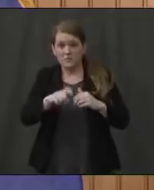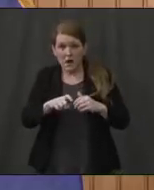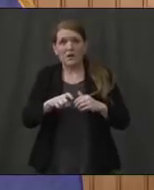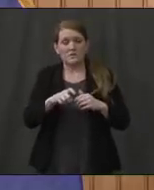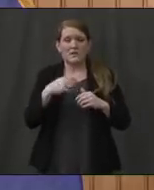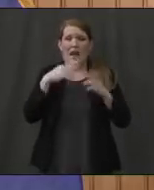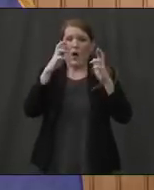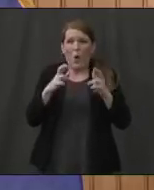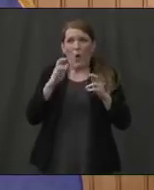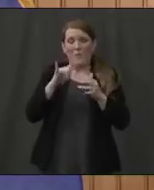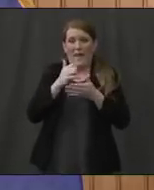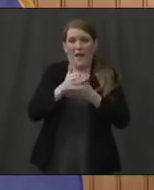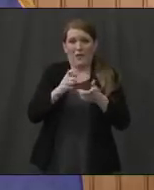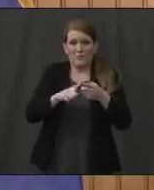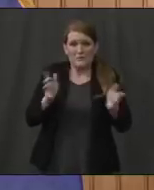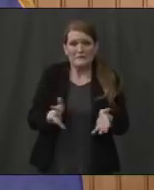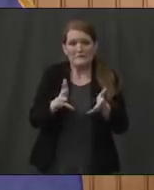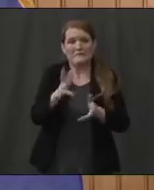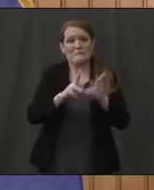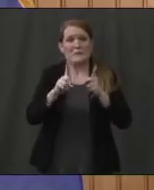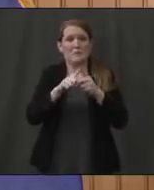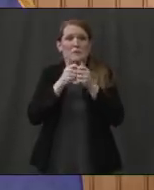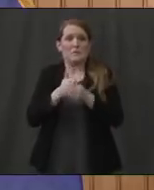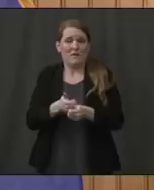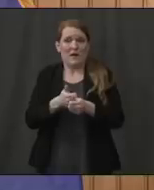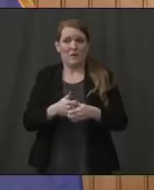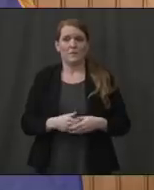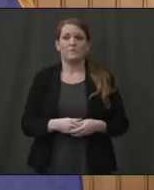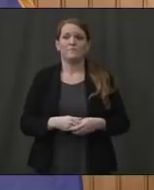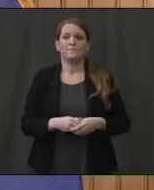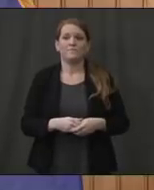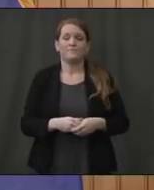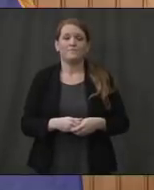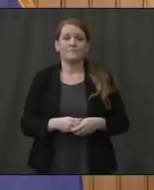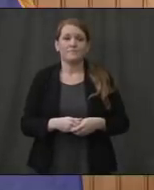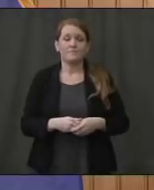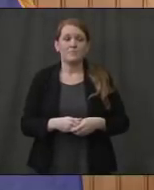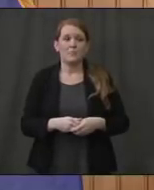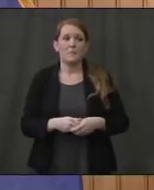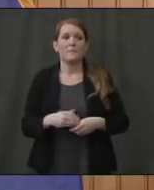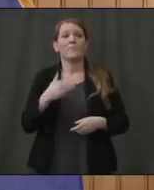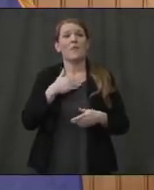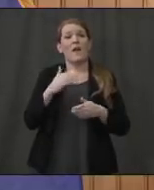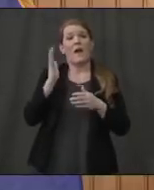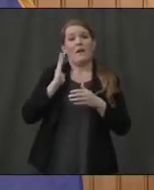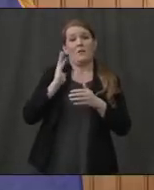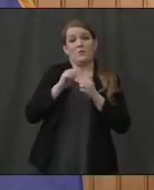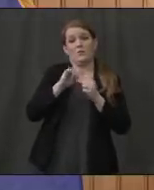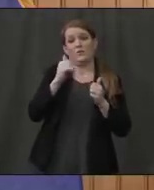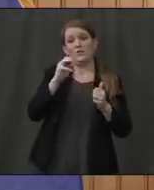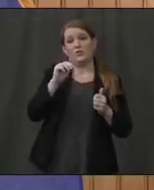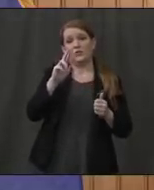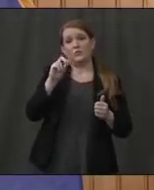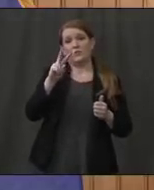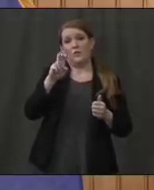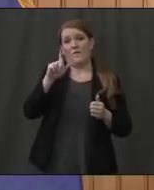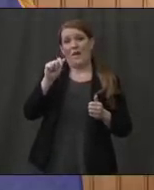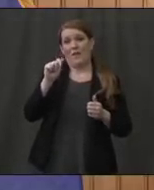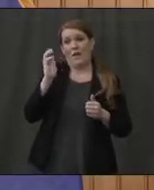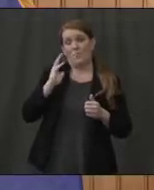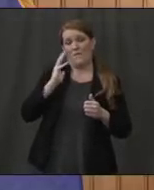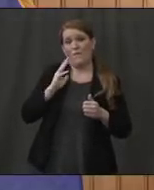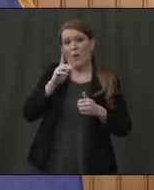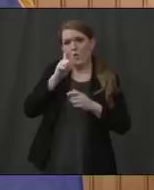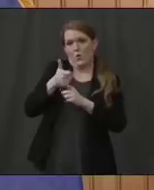believe. I was with Jim Ravella earlier today. He runs public safety for the state, and I asked Jim, are